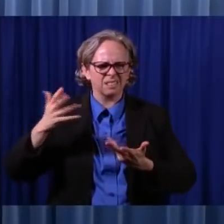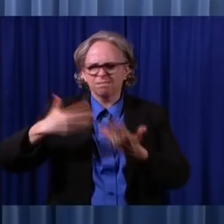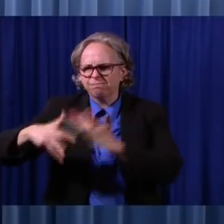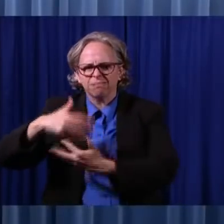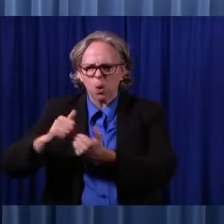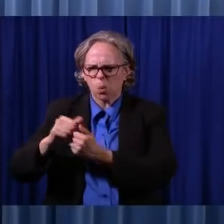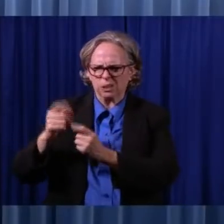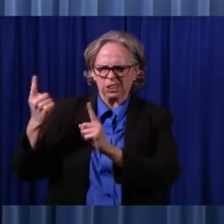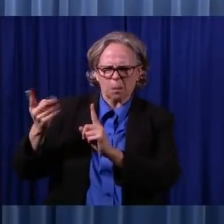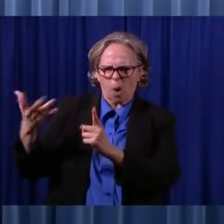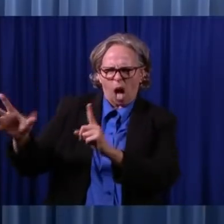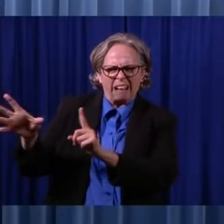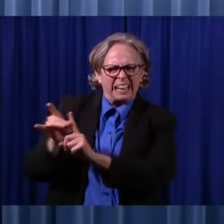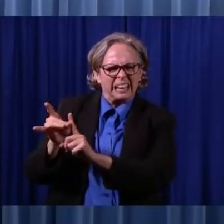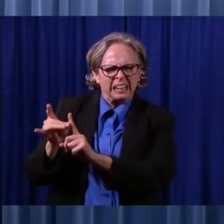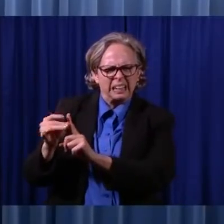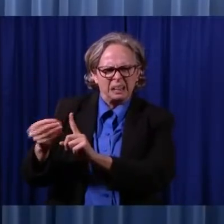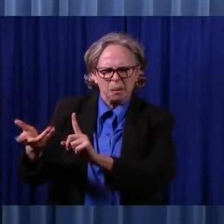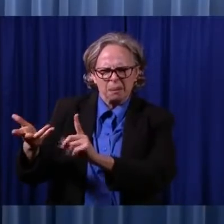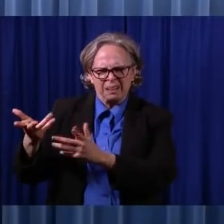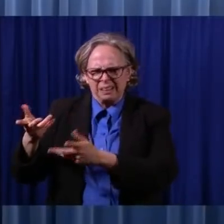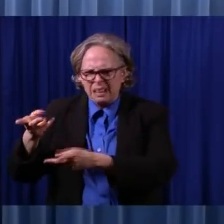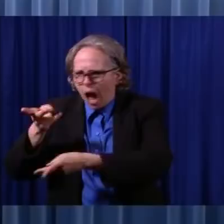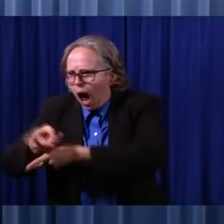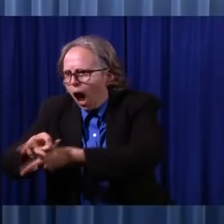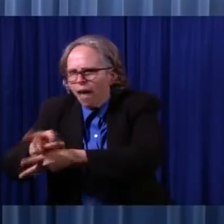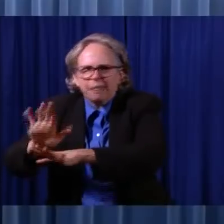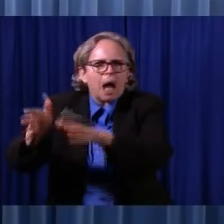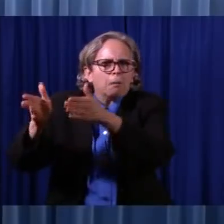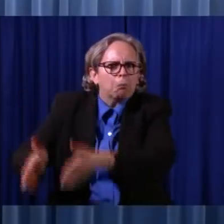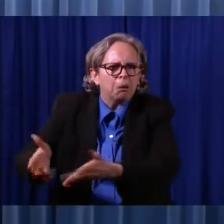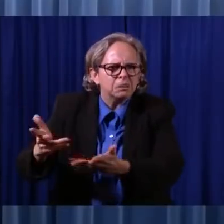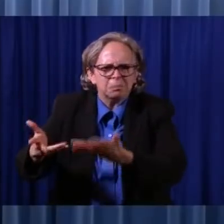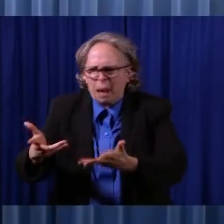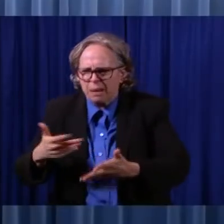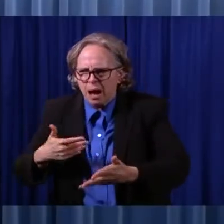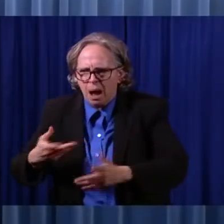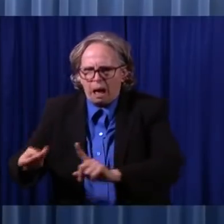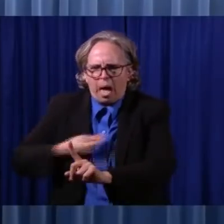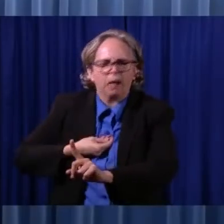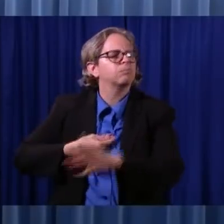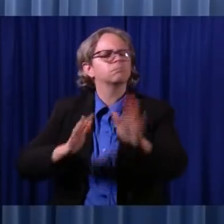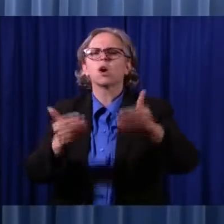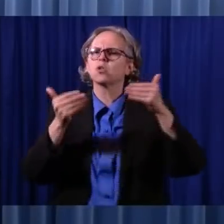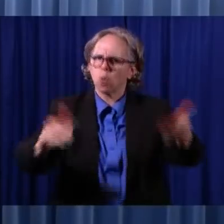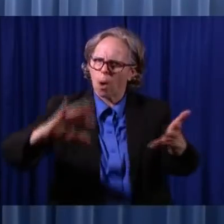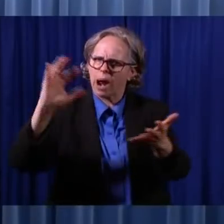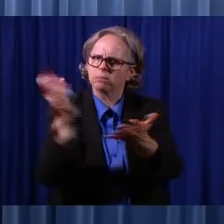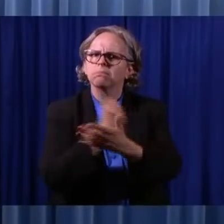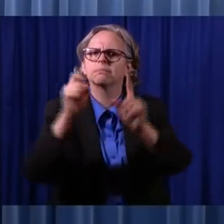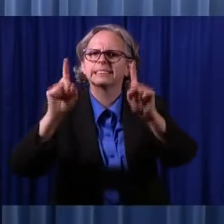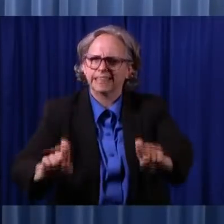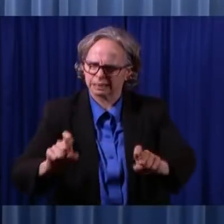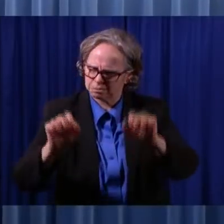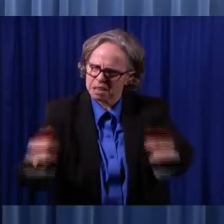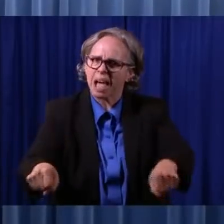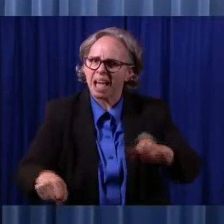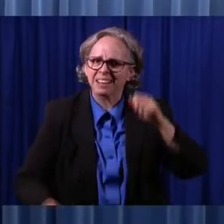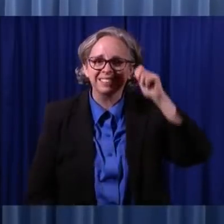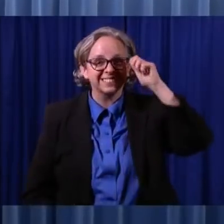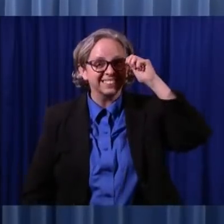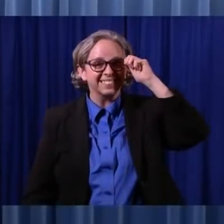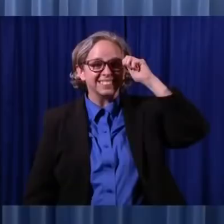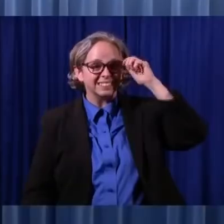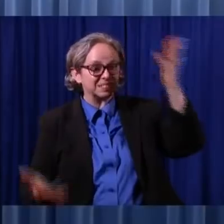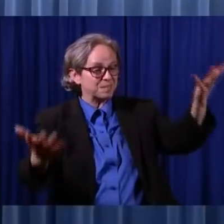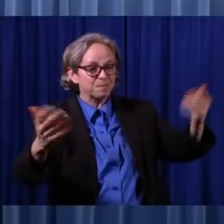you've even taken care of them. You can get a test. So we're encouraging anyone that wants a test to talk to their